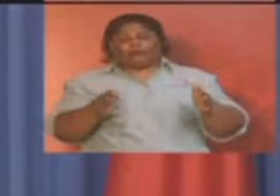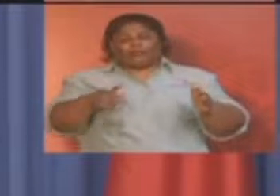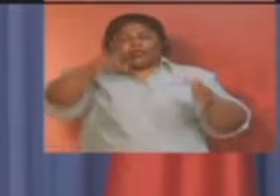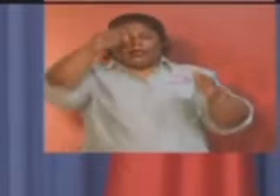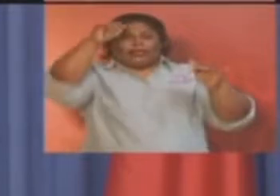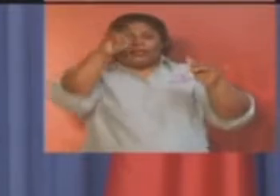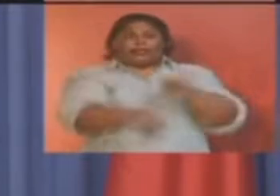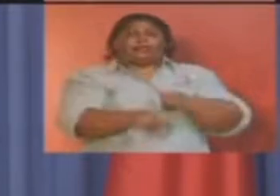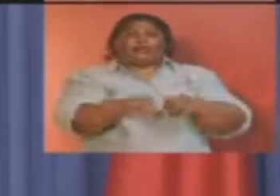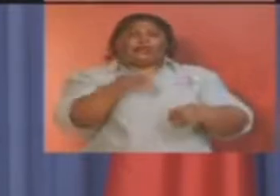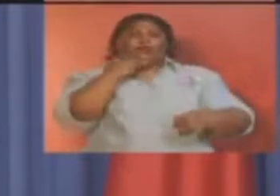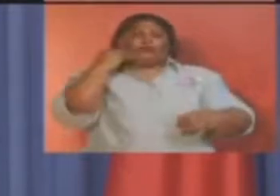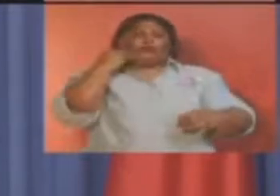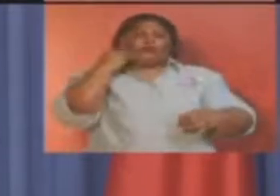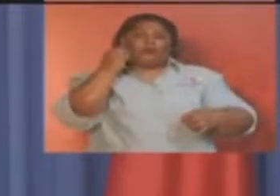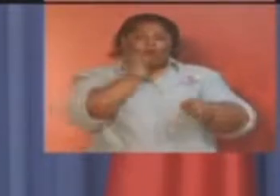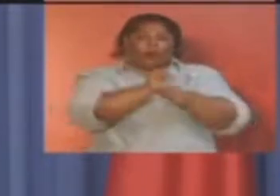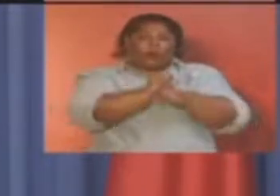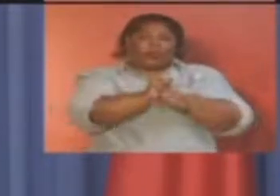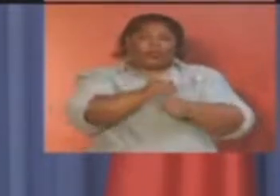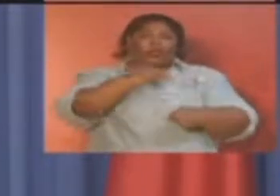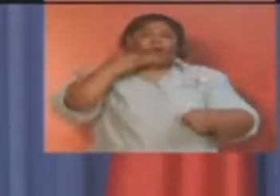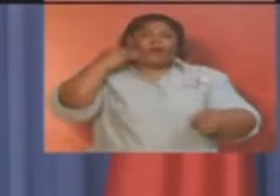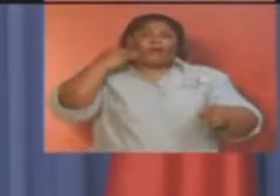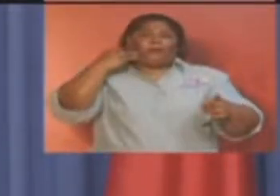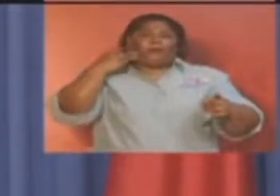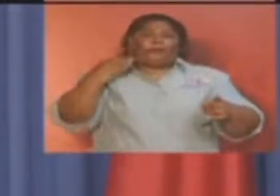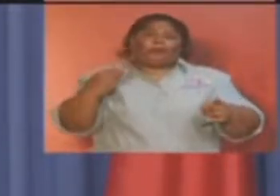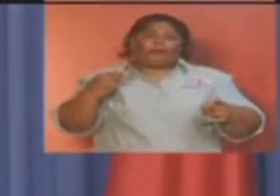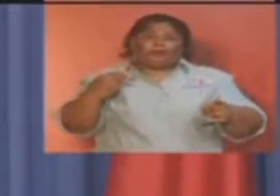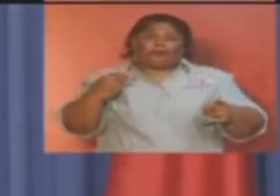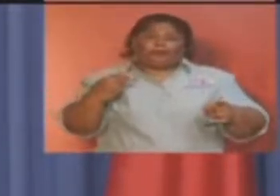of the establishments that we're granting exceptions to